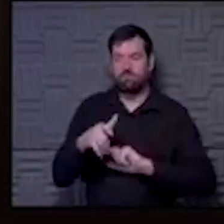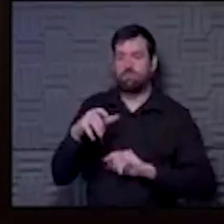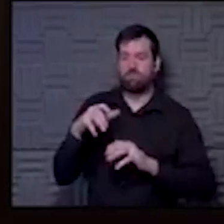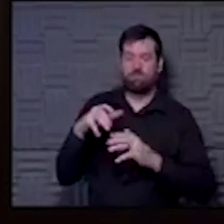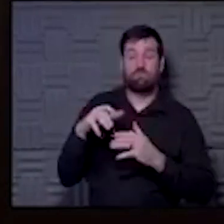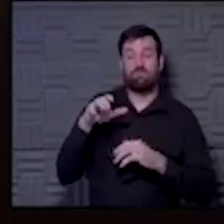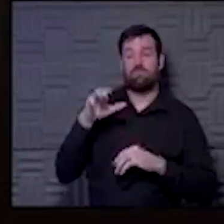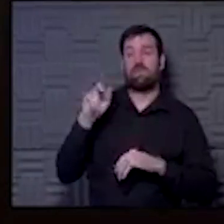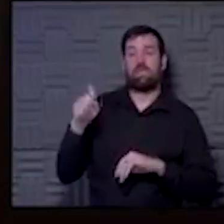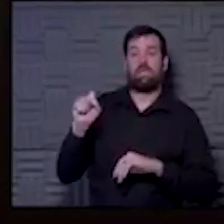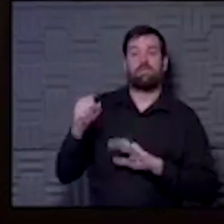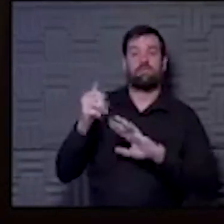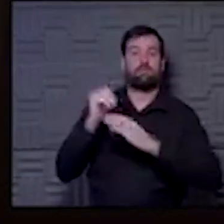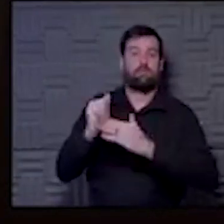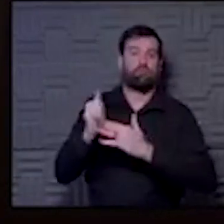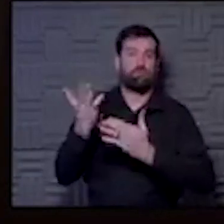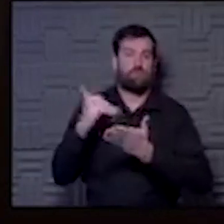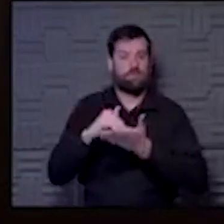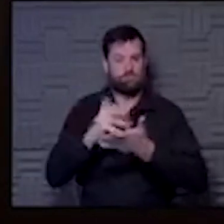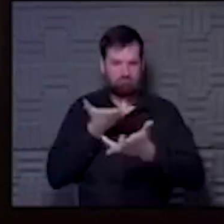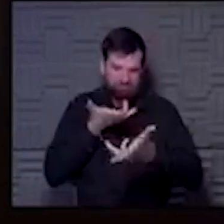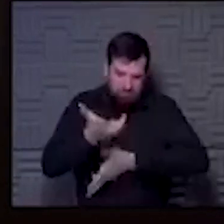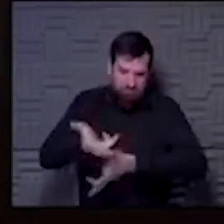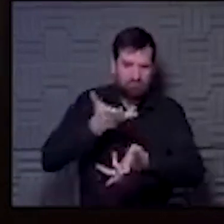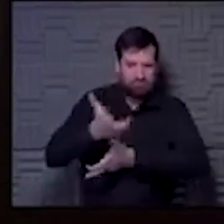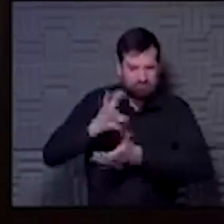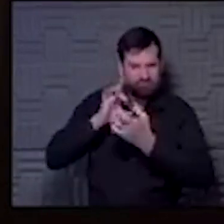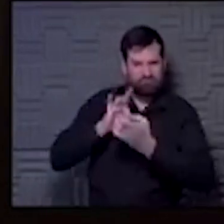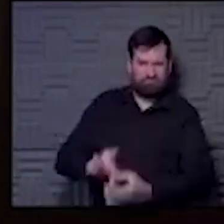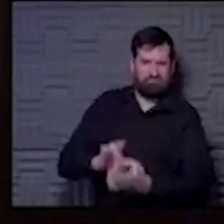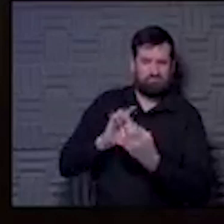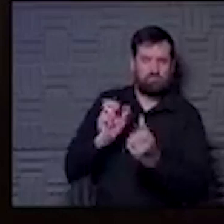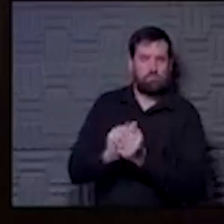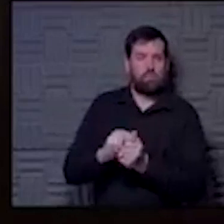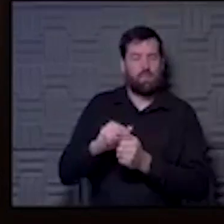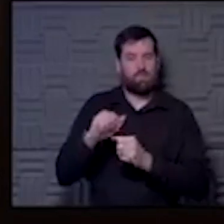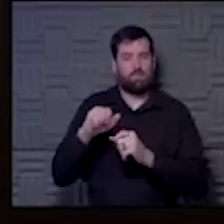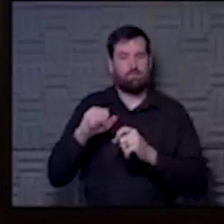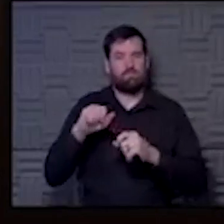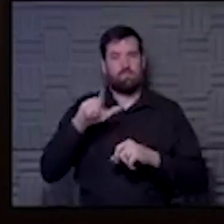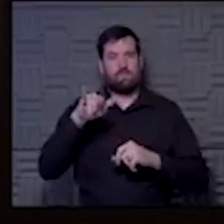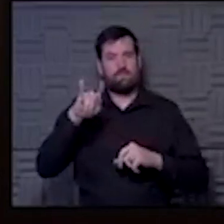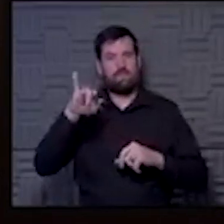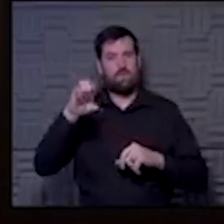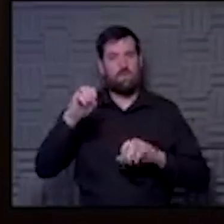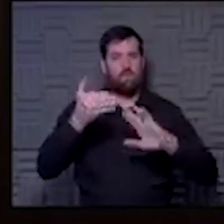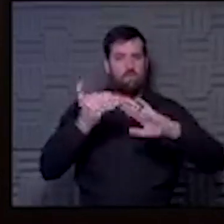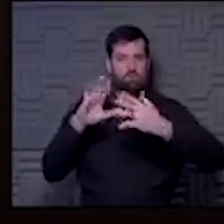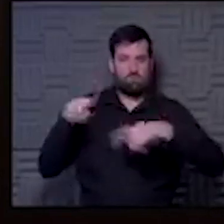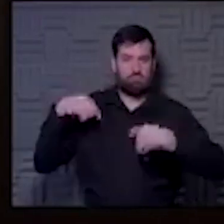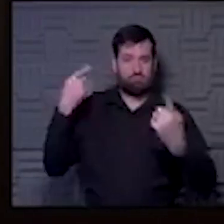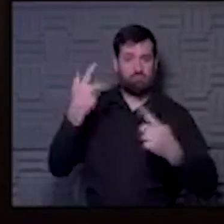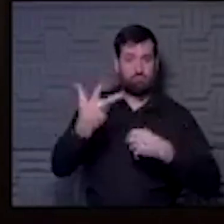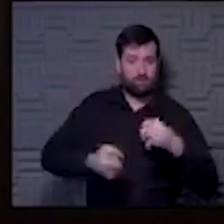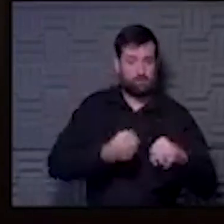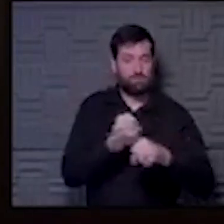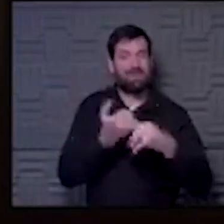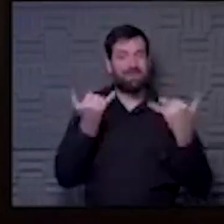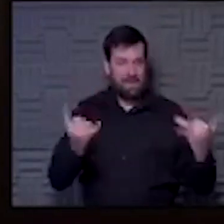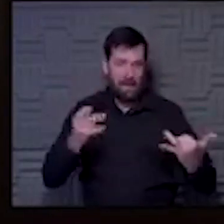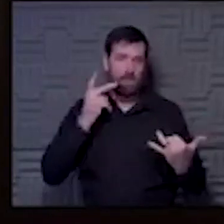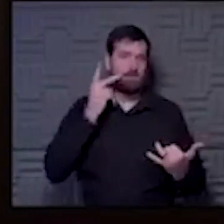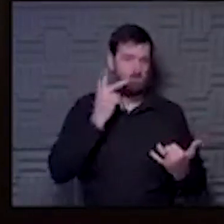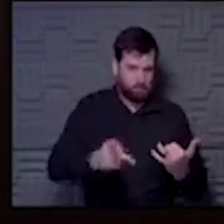Center has been working in this relationship with the Latino community for the last 3 years. And now we can start seeing those results where